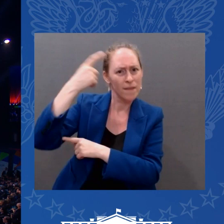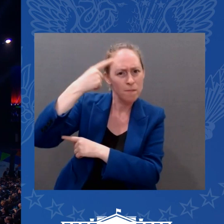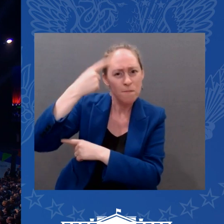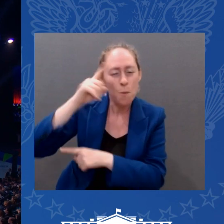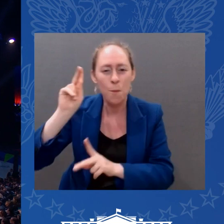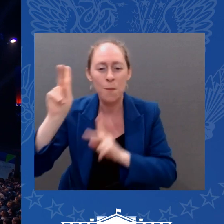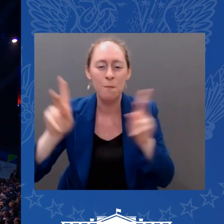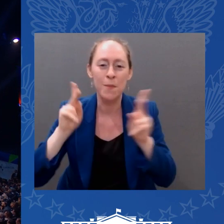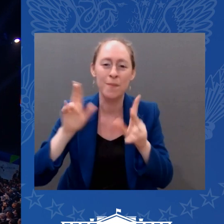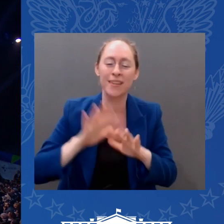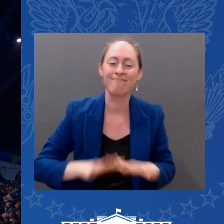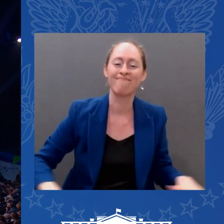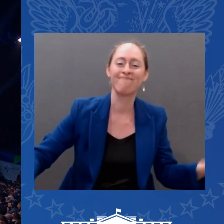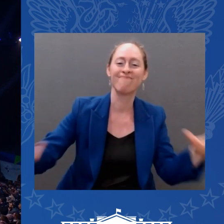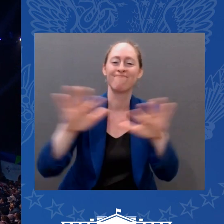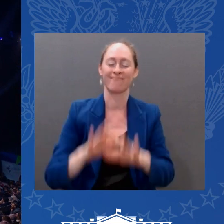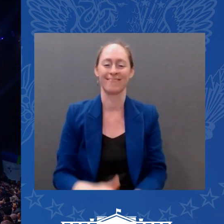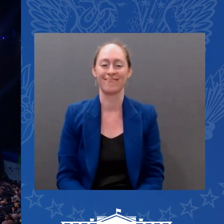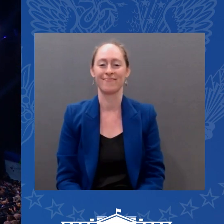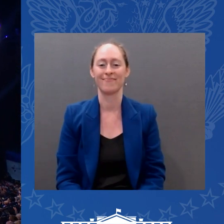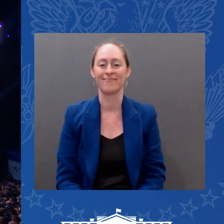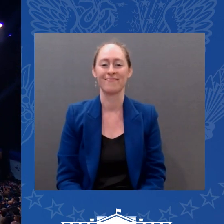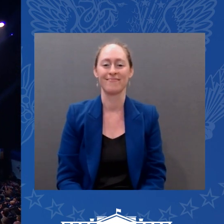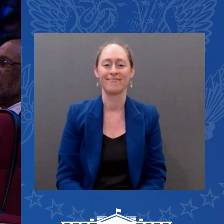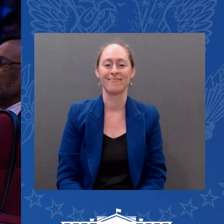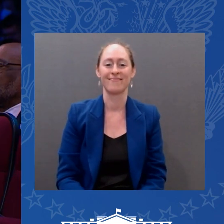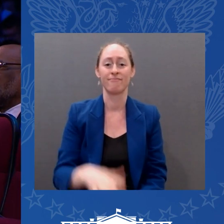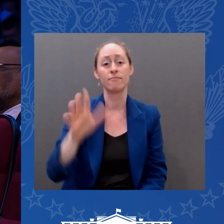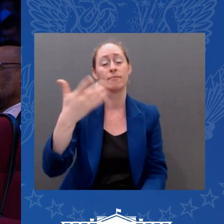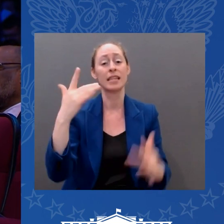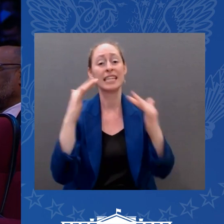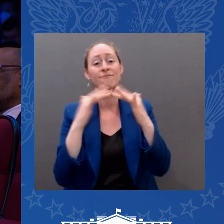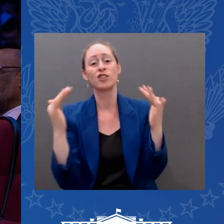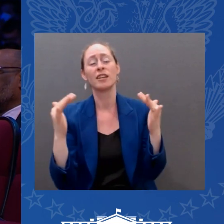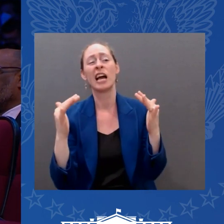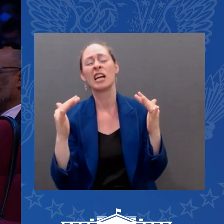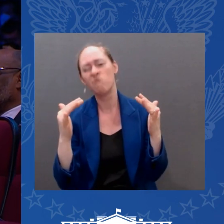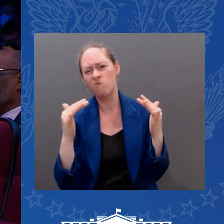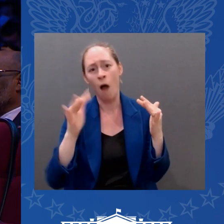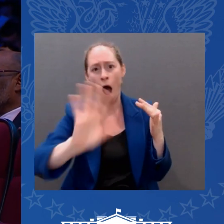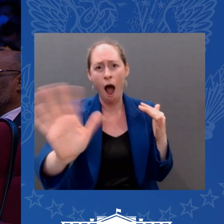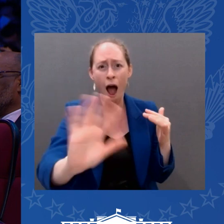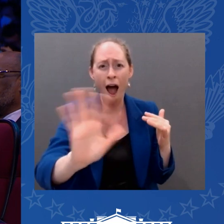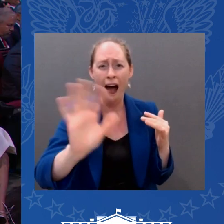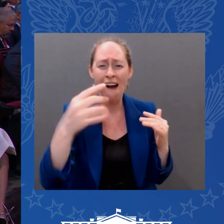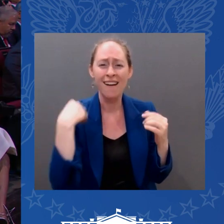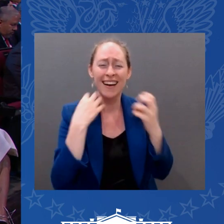our diversity. That's our strength. We're a universal state.